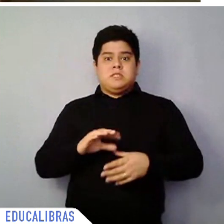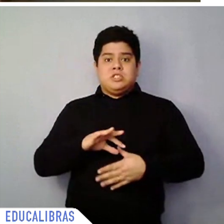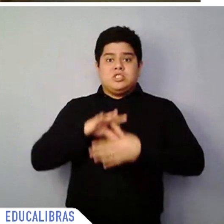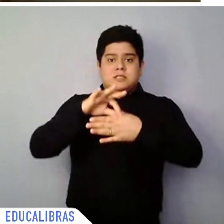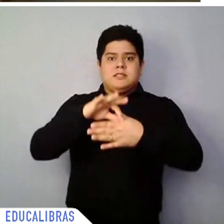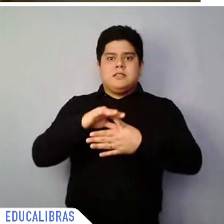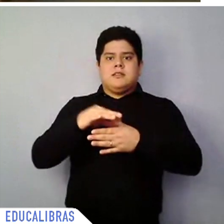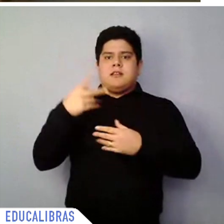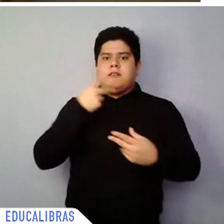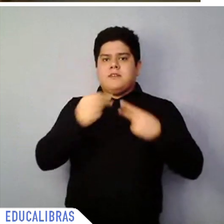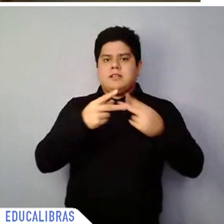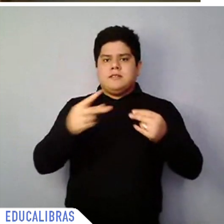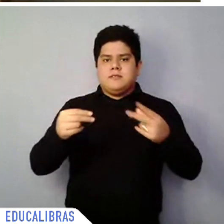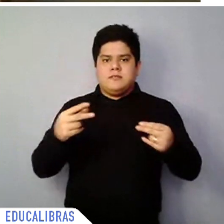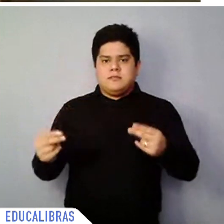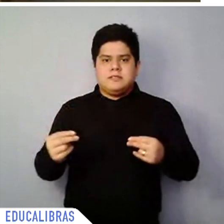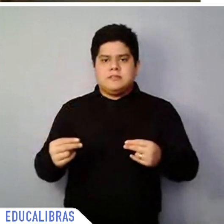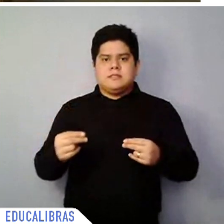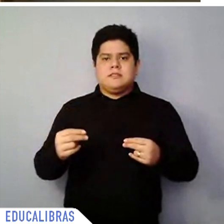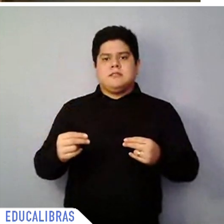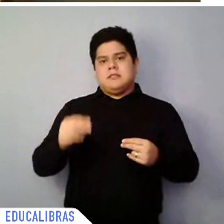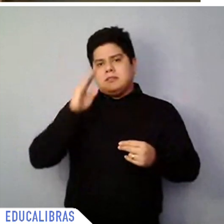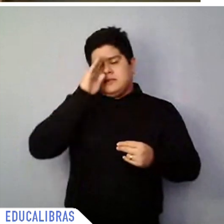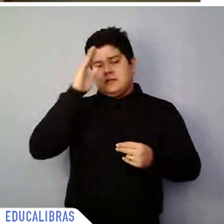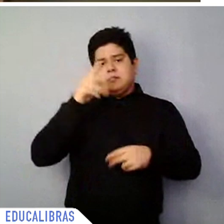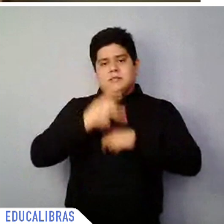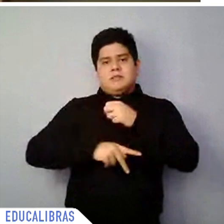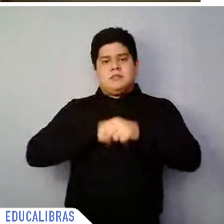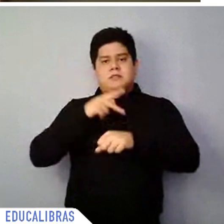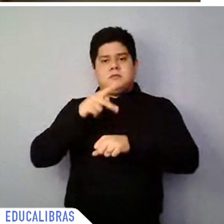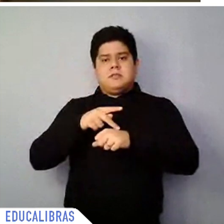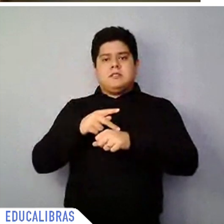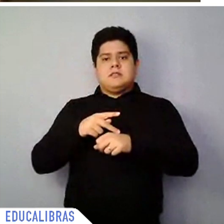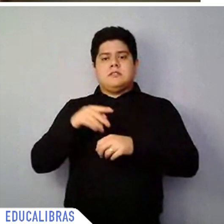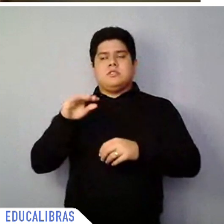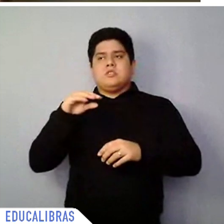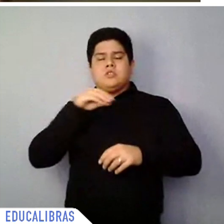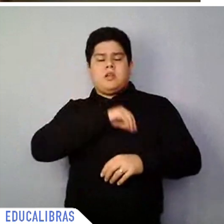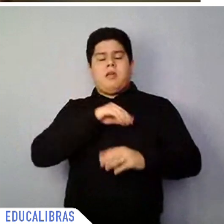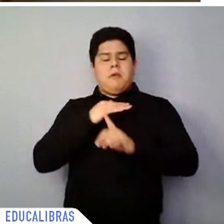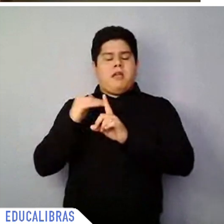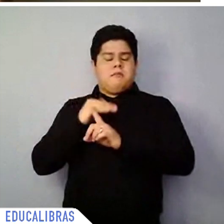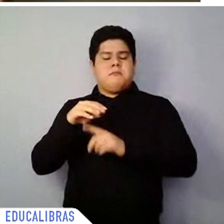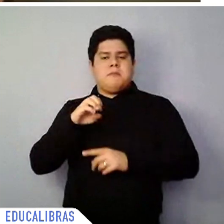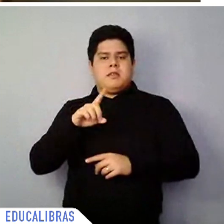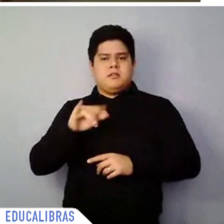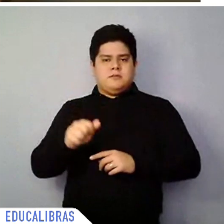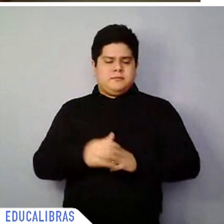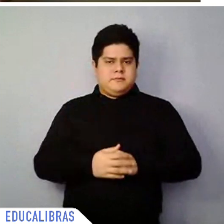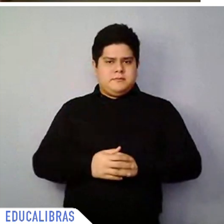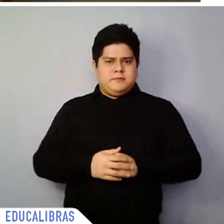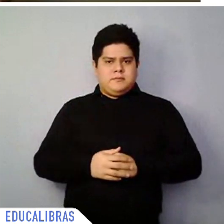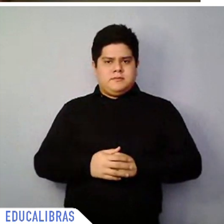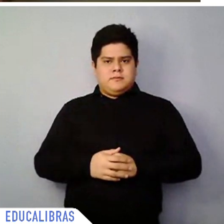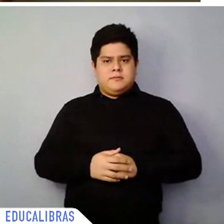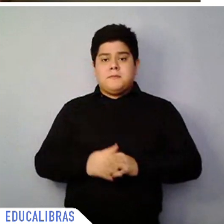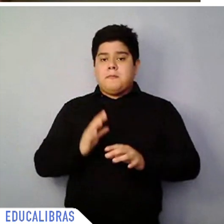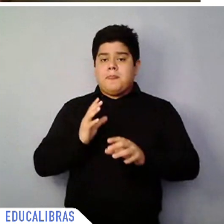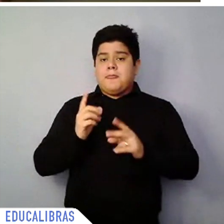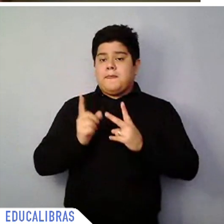our flagship for the World Health Organization in face of